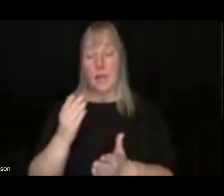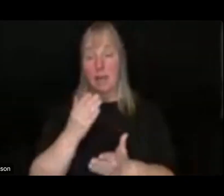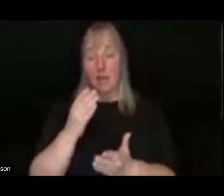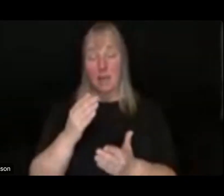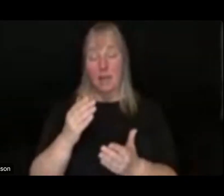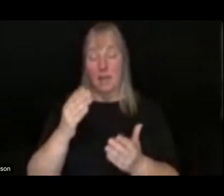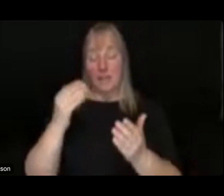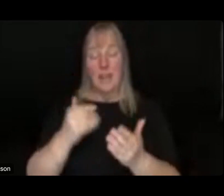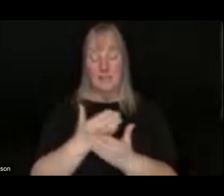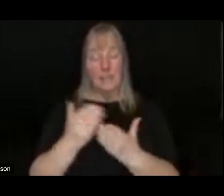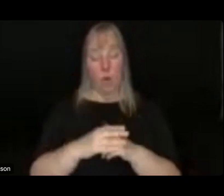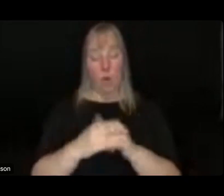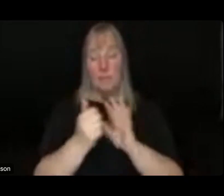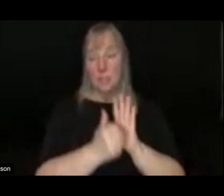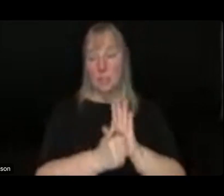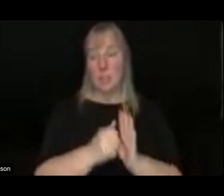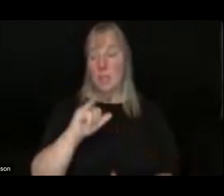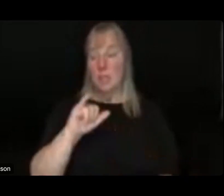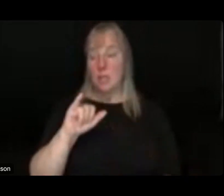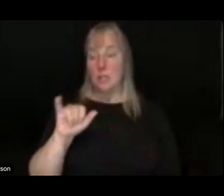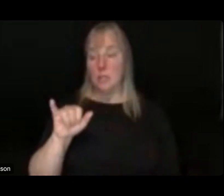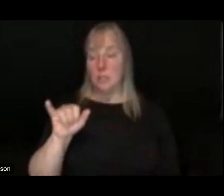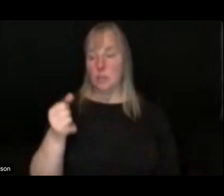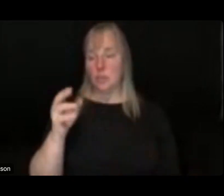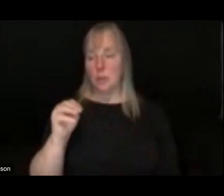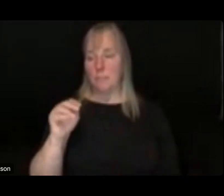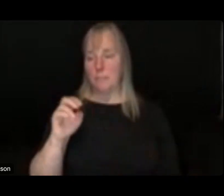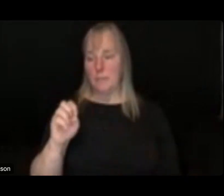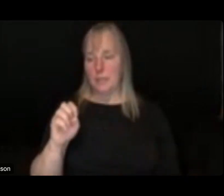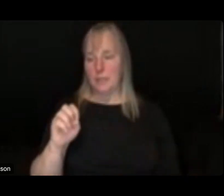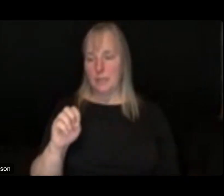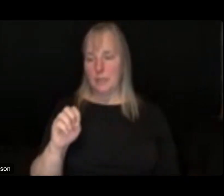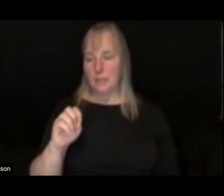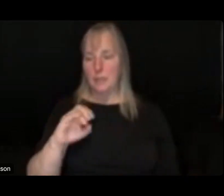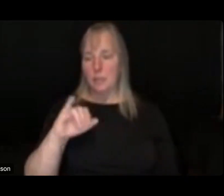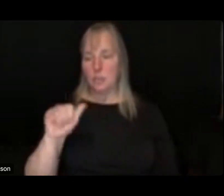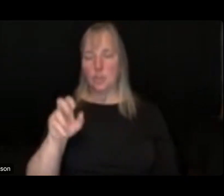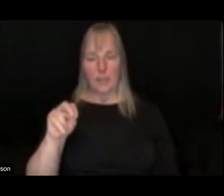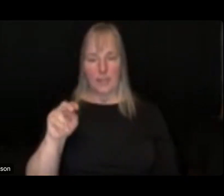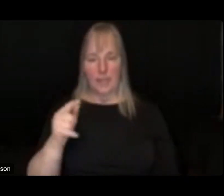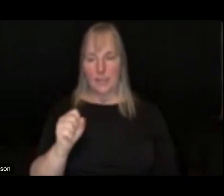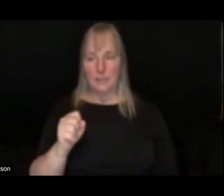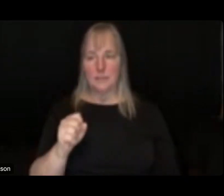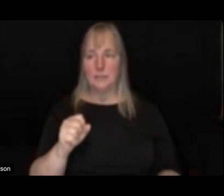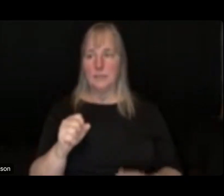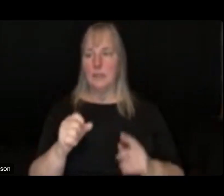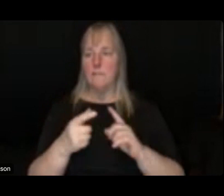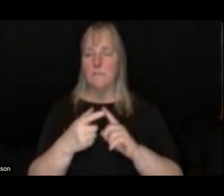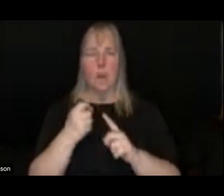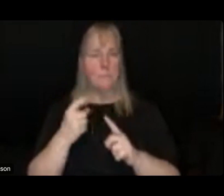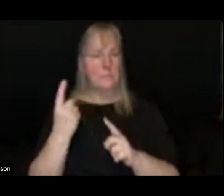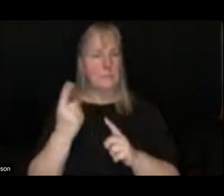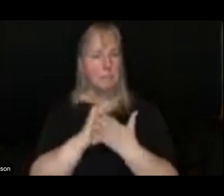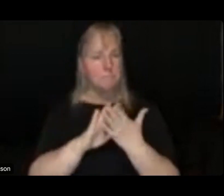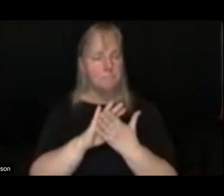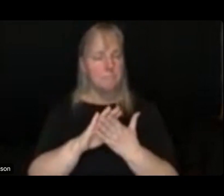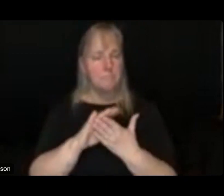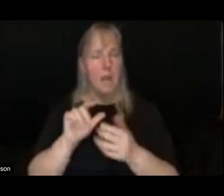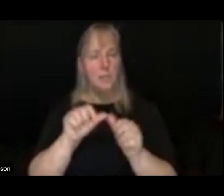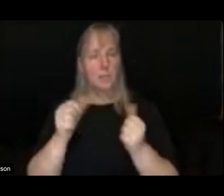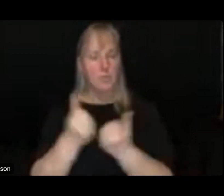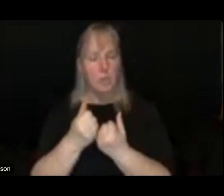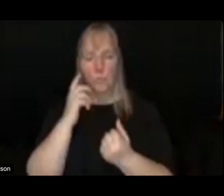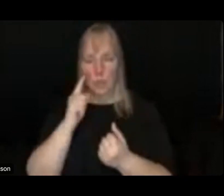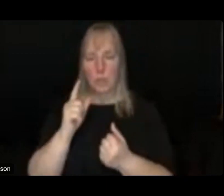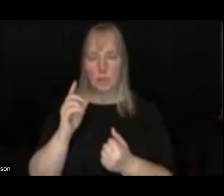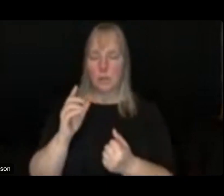Jimmy Jennings from Realtors Association is going to share some interesting information about the real estate market. So I